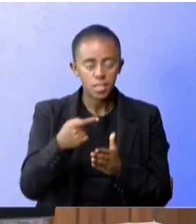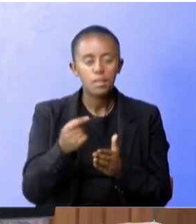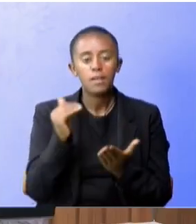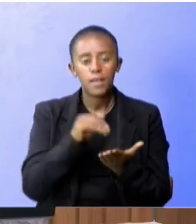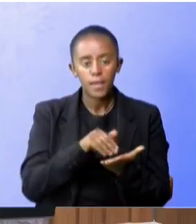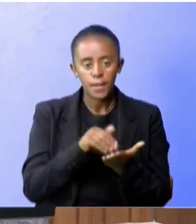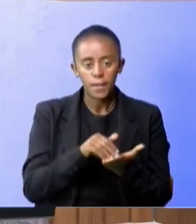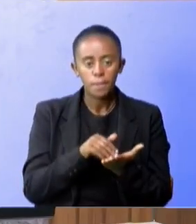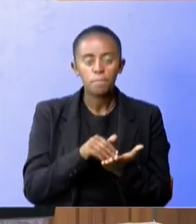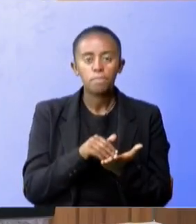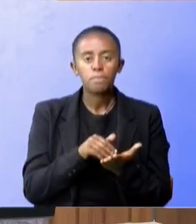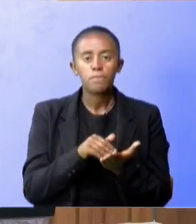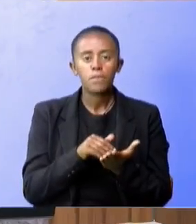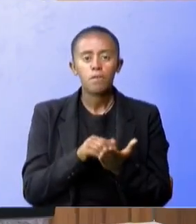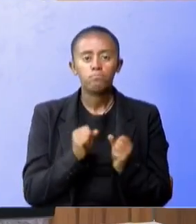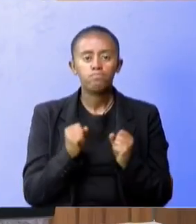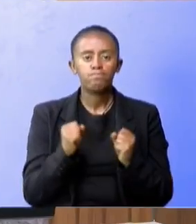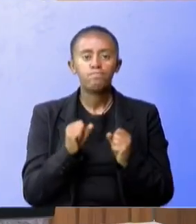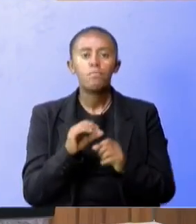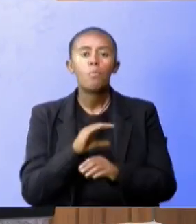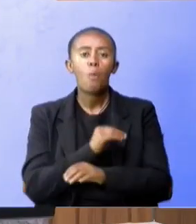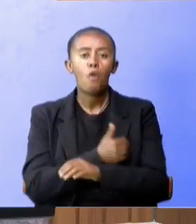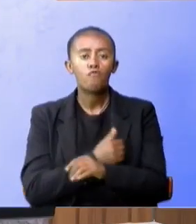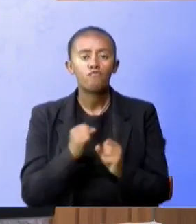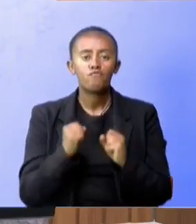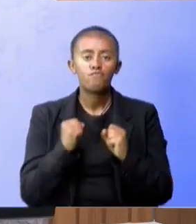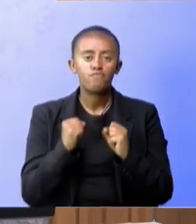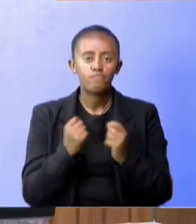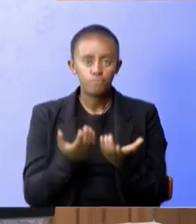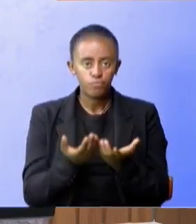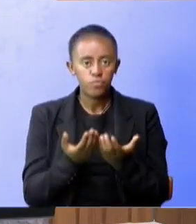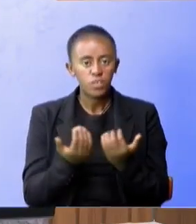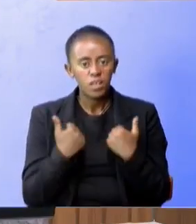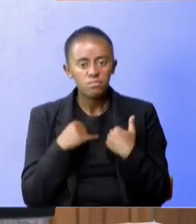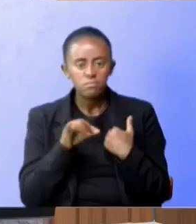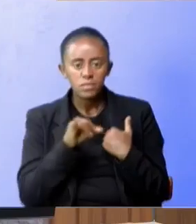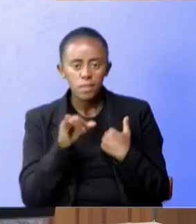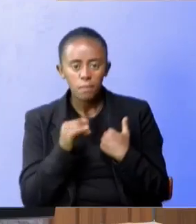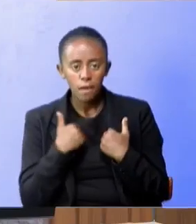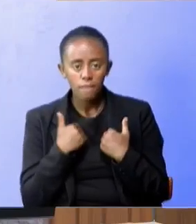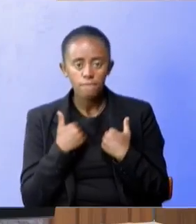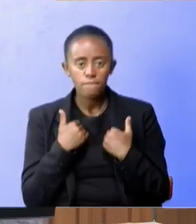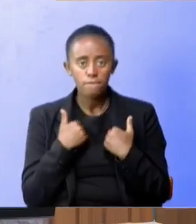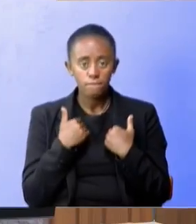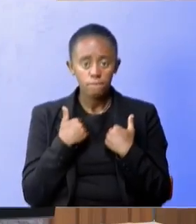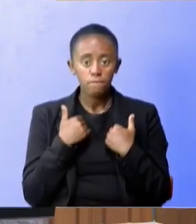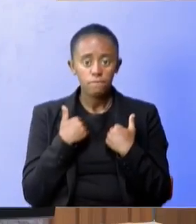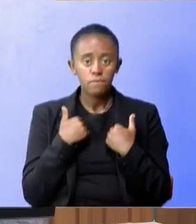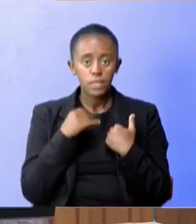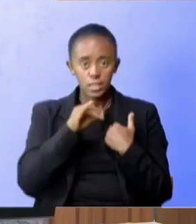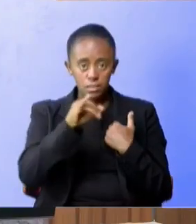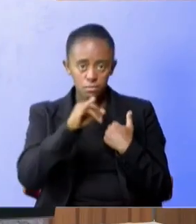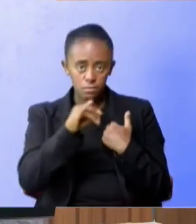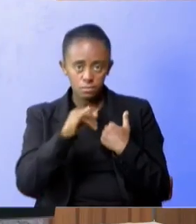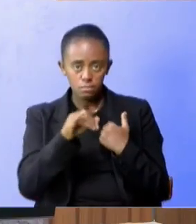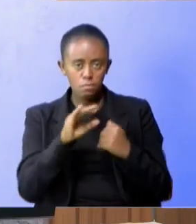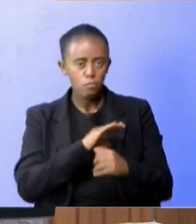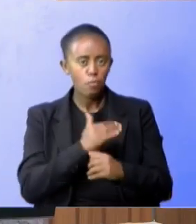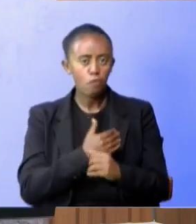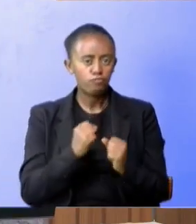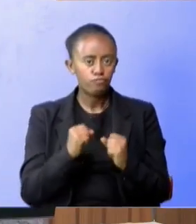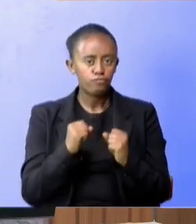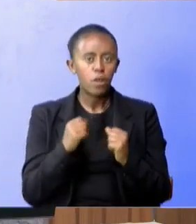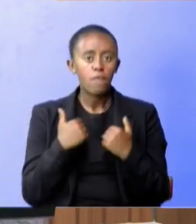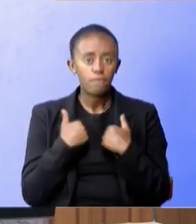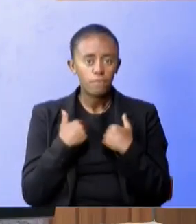Again, we have the word powerful. Do we have something that is similar to powerful?